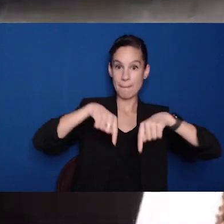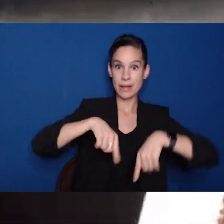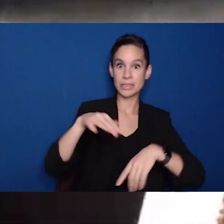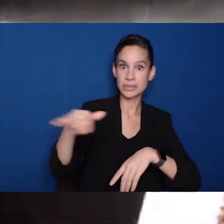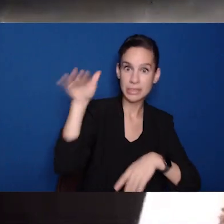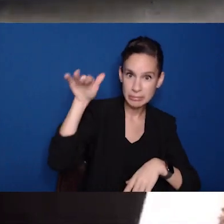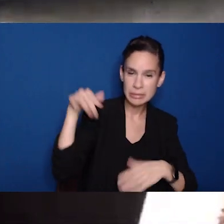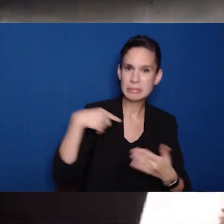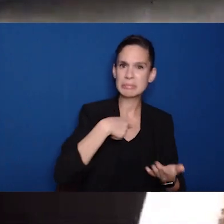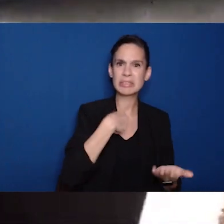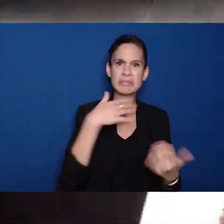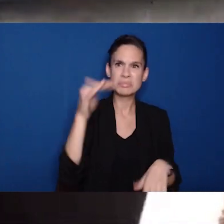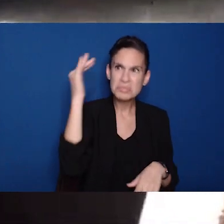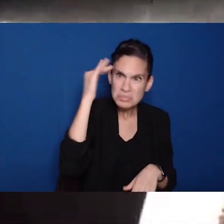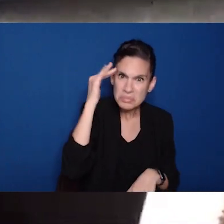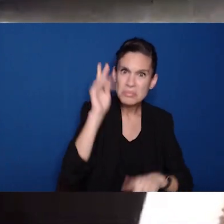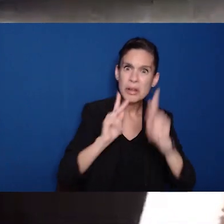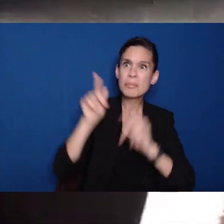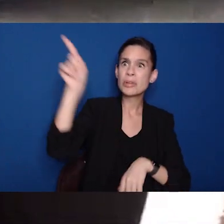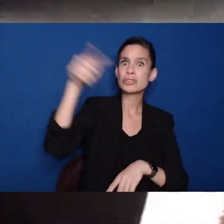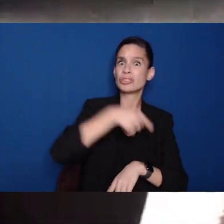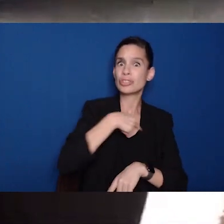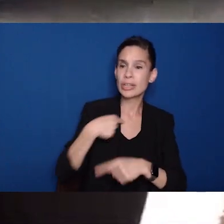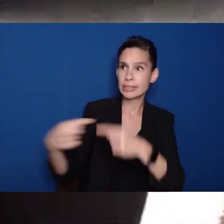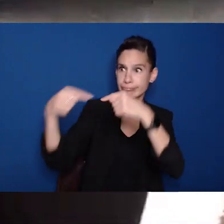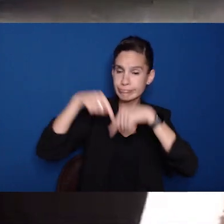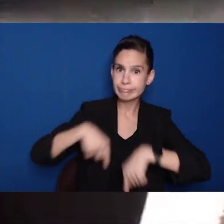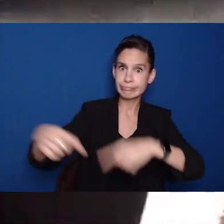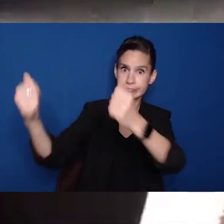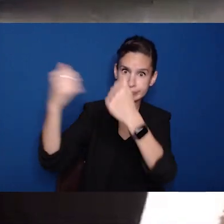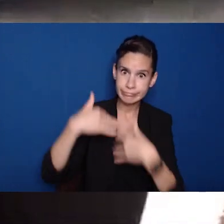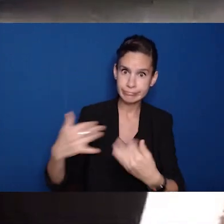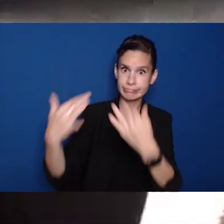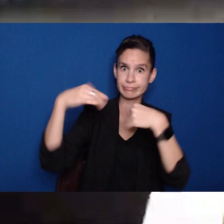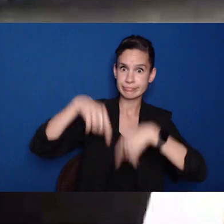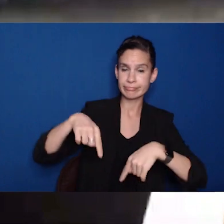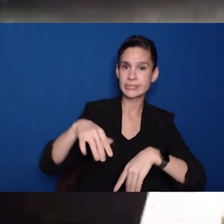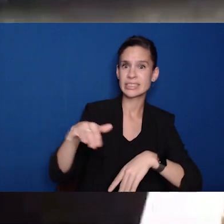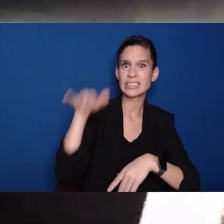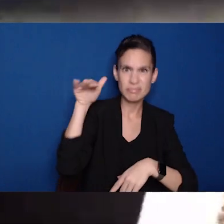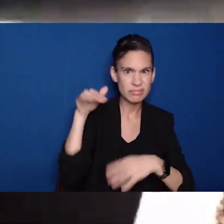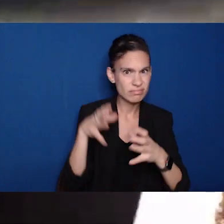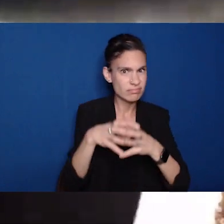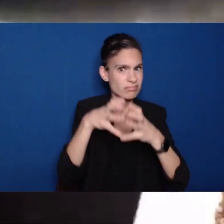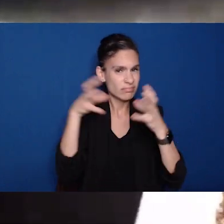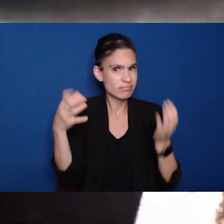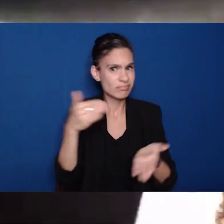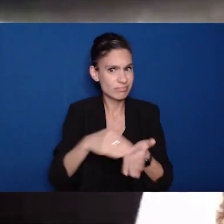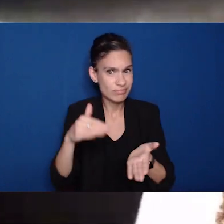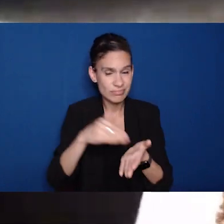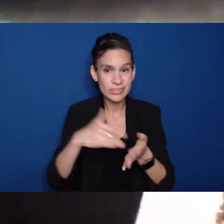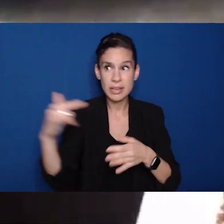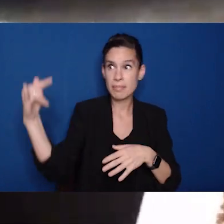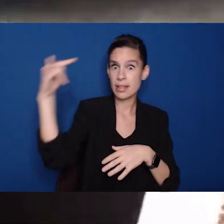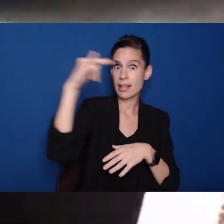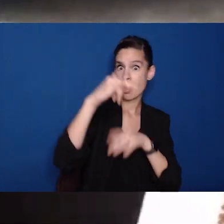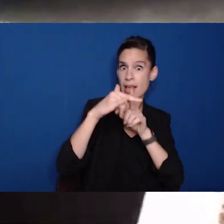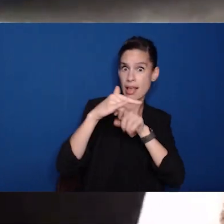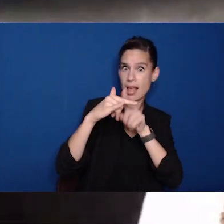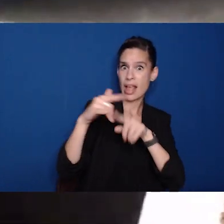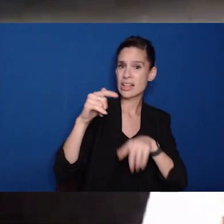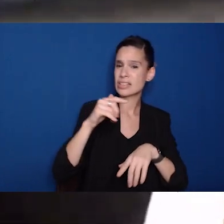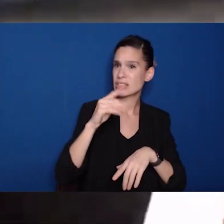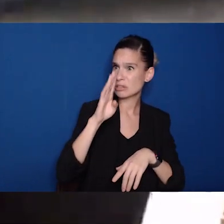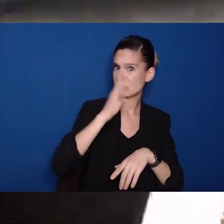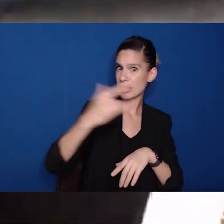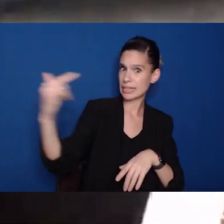that the movement between Chinese nationals into Zimbabwe is quite high. And you think of the aircrafts that sort of bring